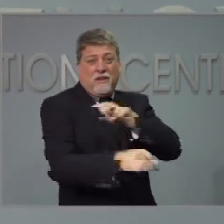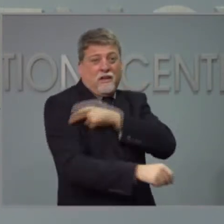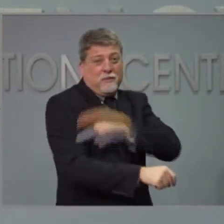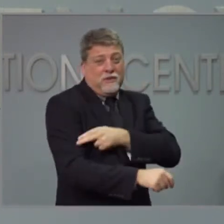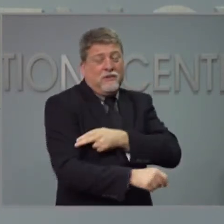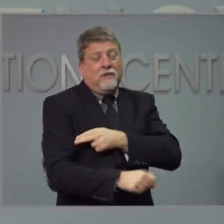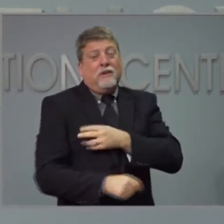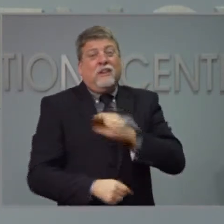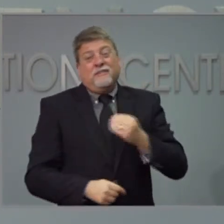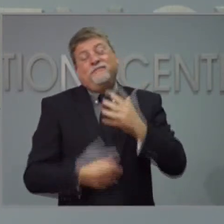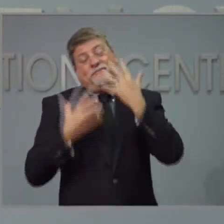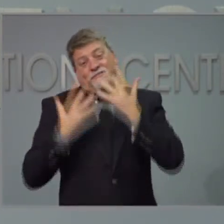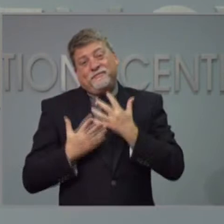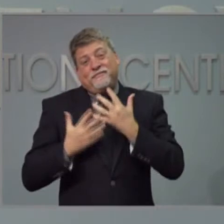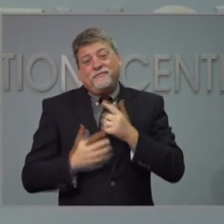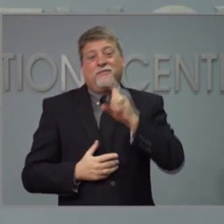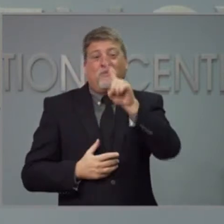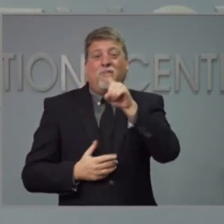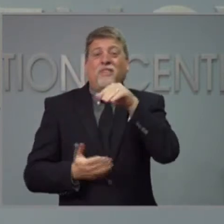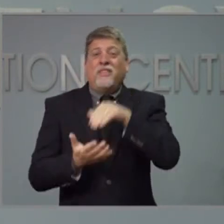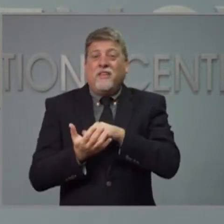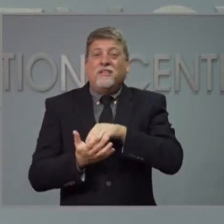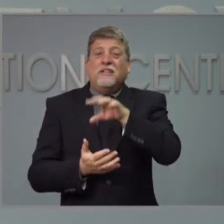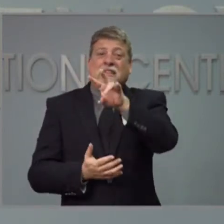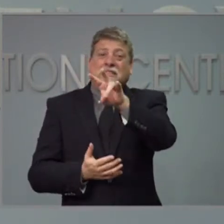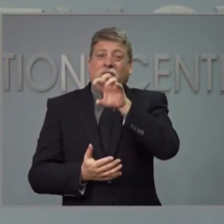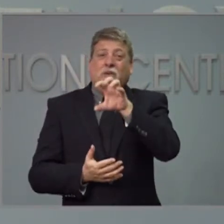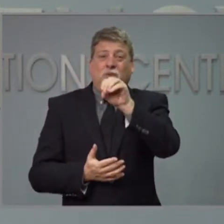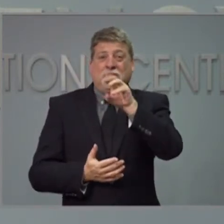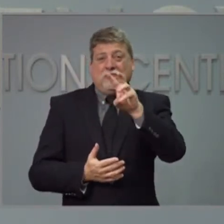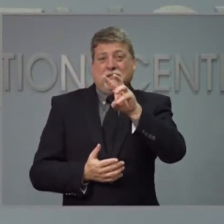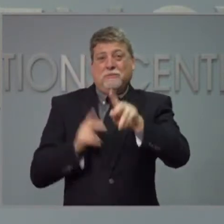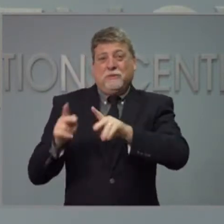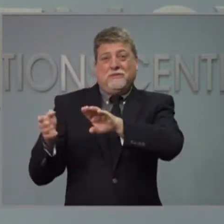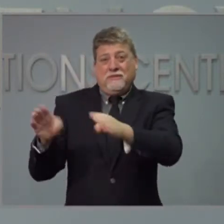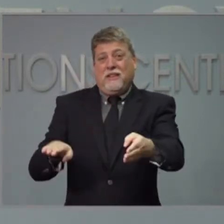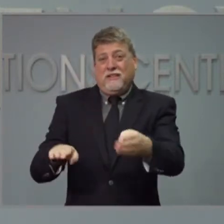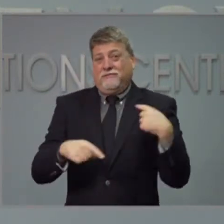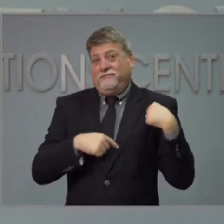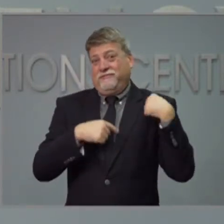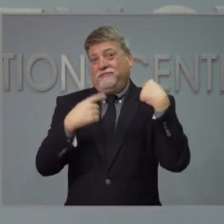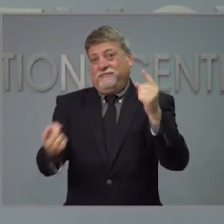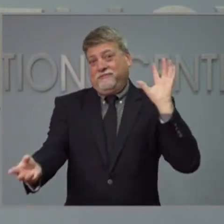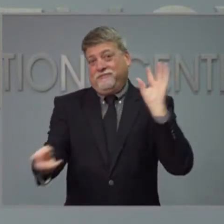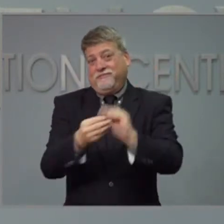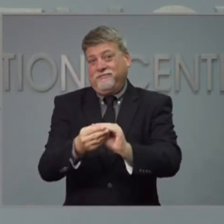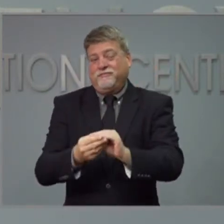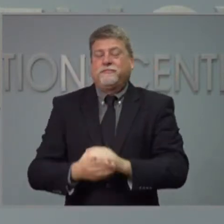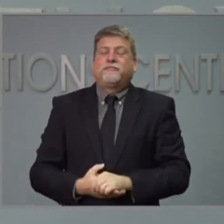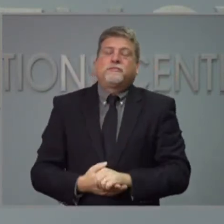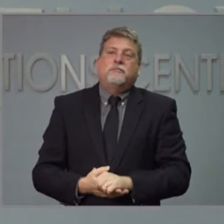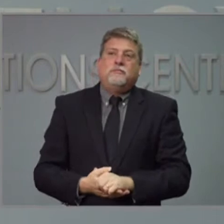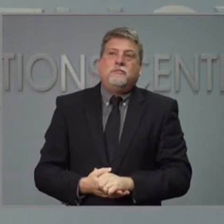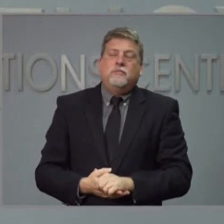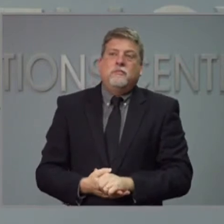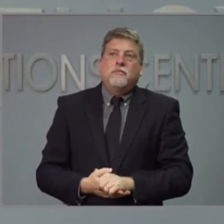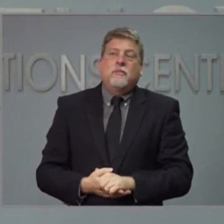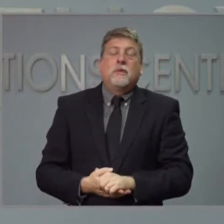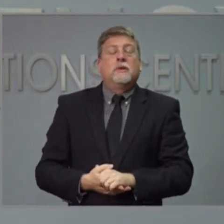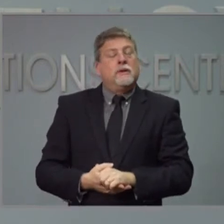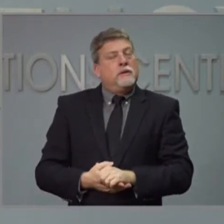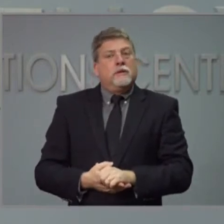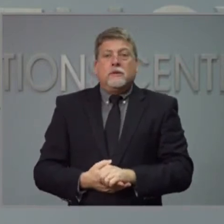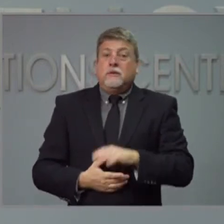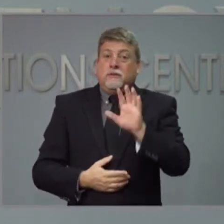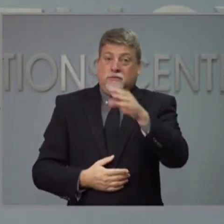sadly, there have been 4,706 deaths. Yesterday, we hit a troubling milestone.